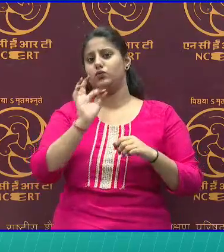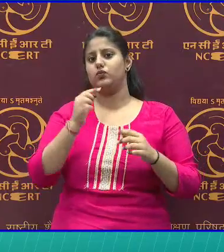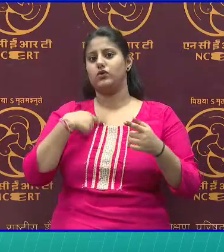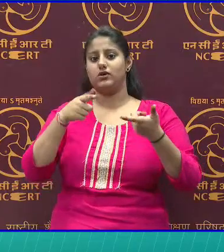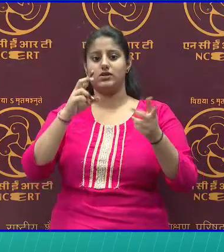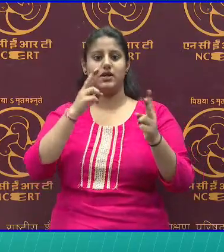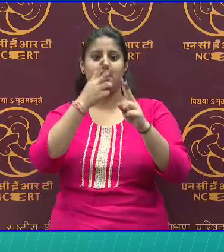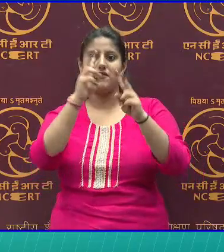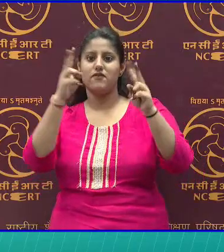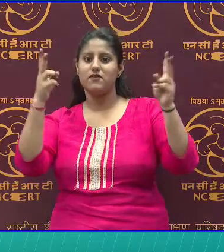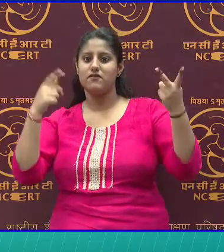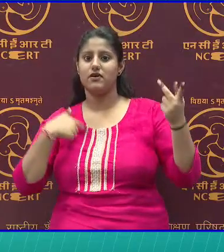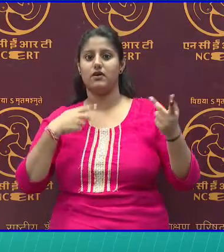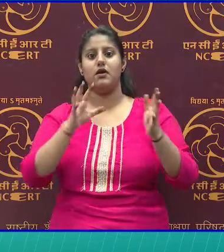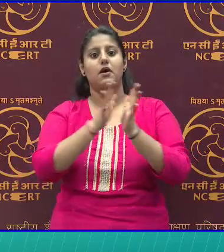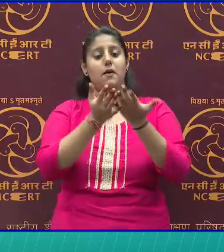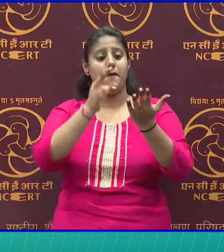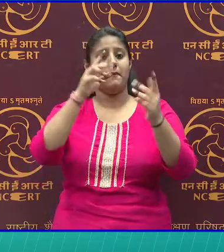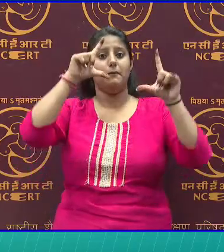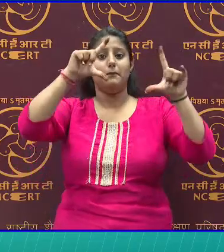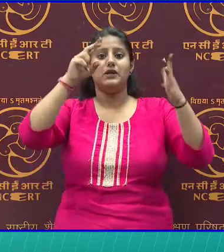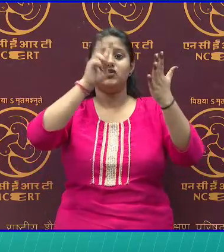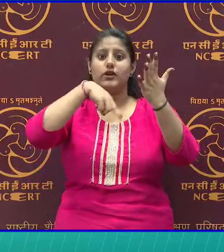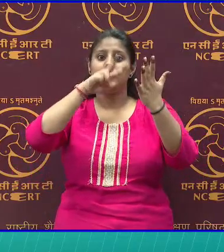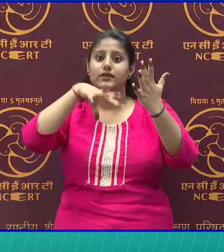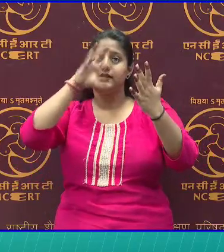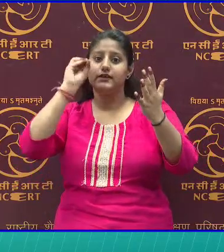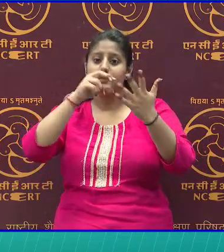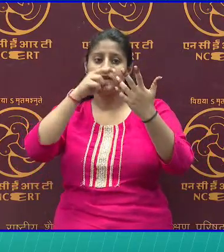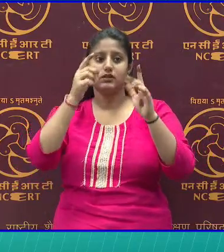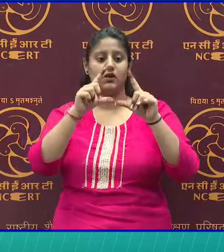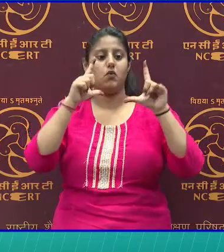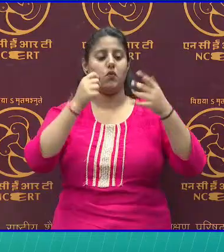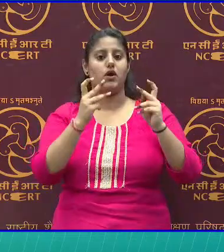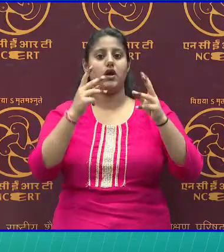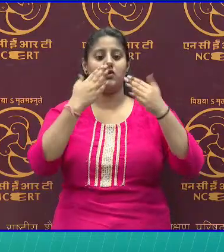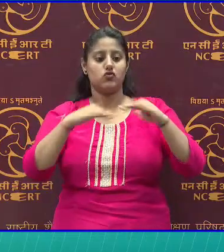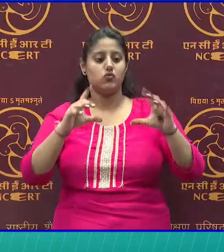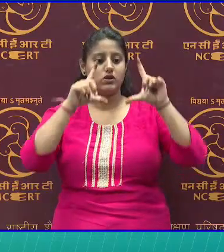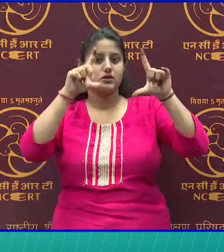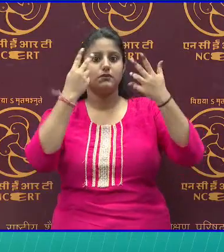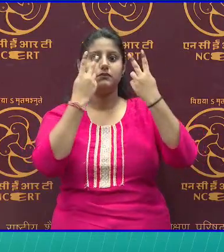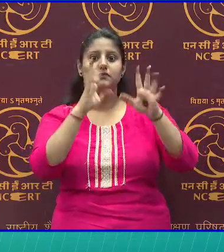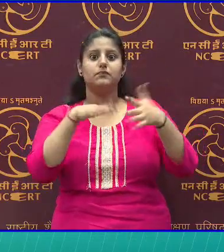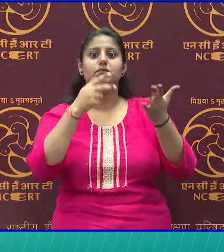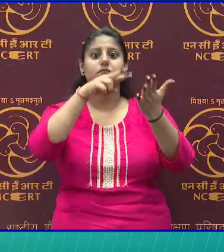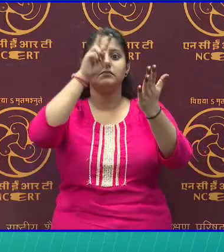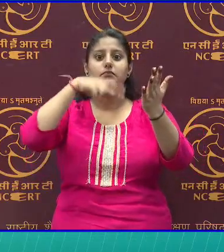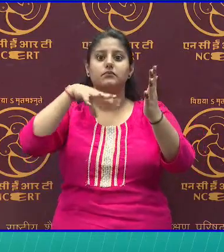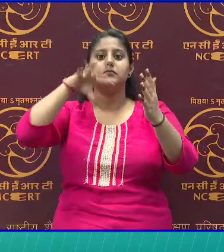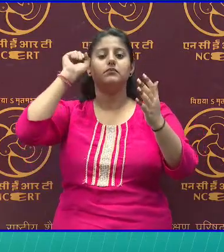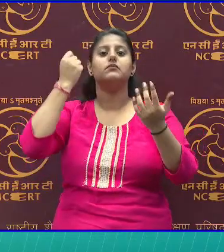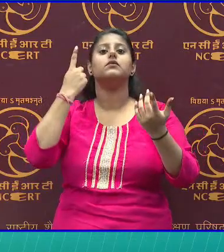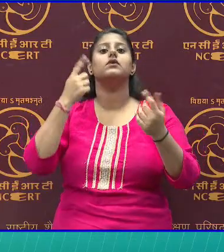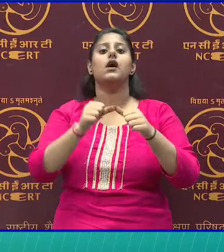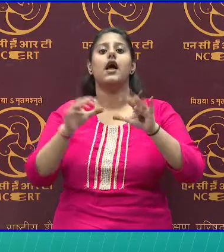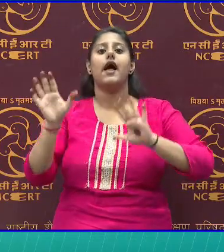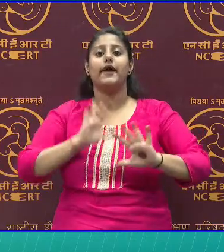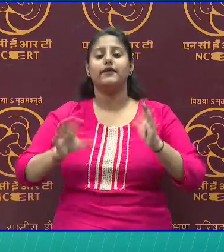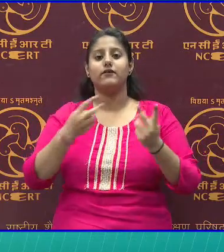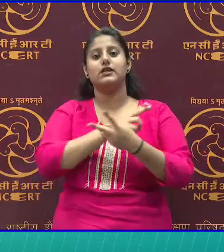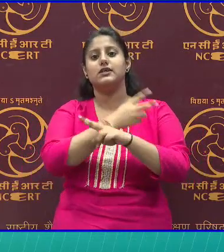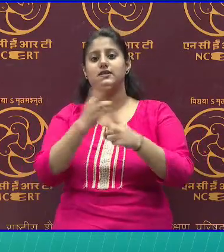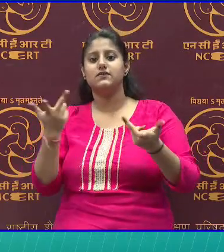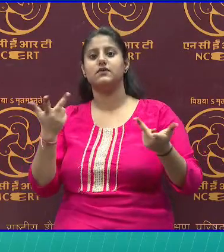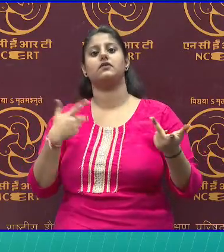we used. There are picture reading activity wherein children has to look at the picture and come out with their own inferences. There are activities for children